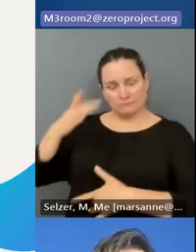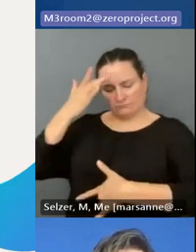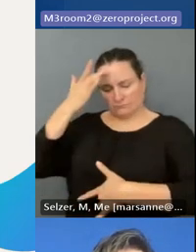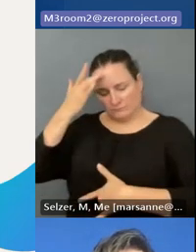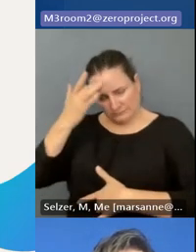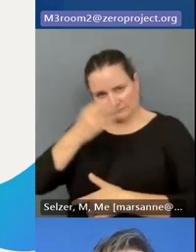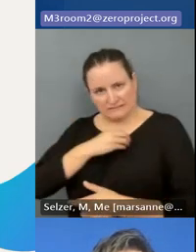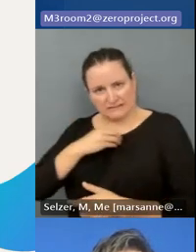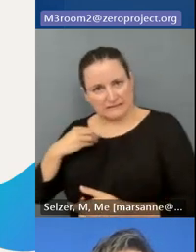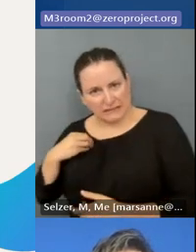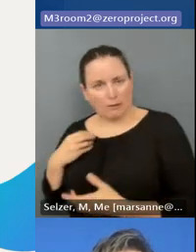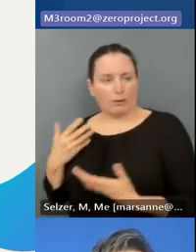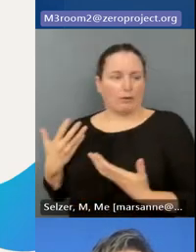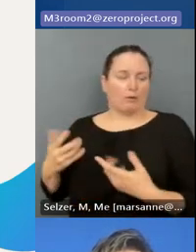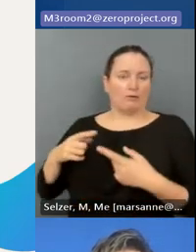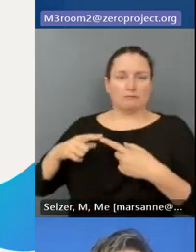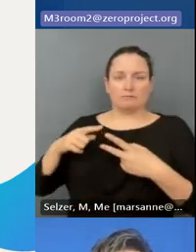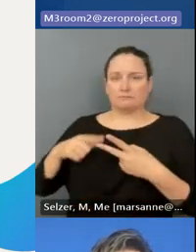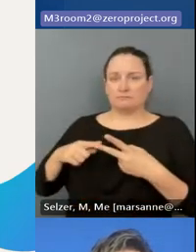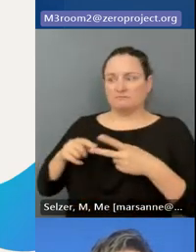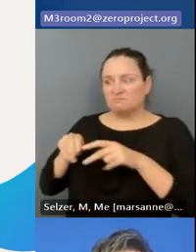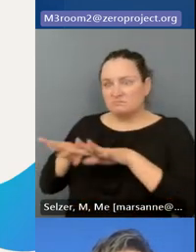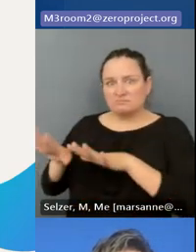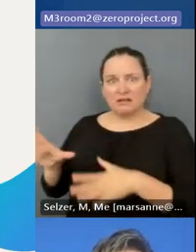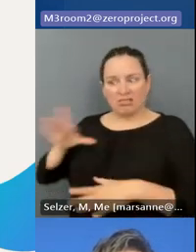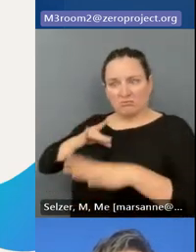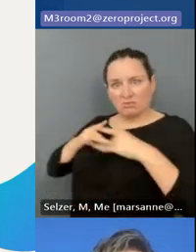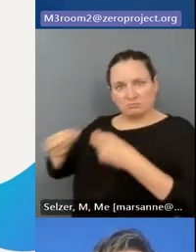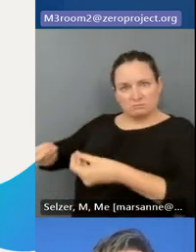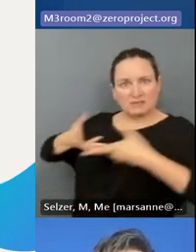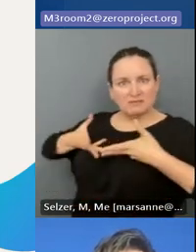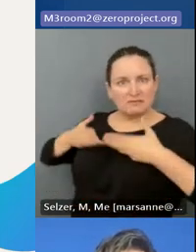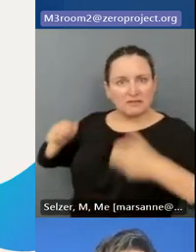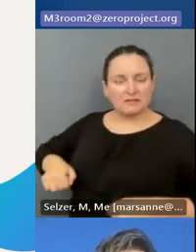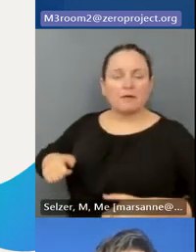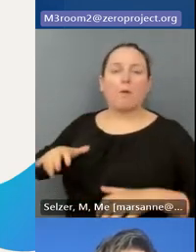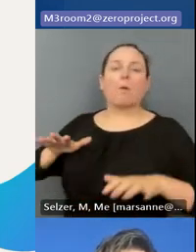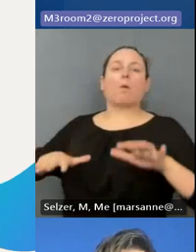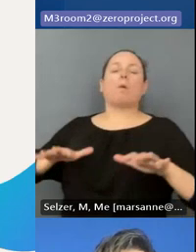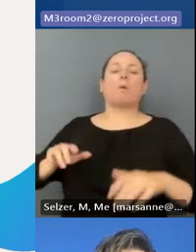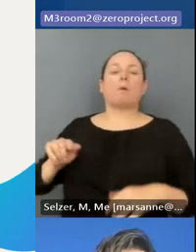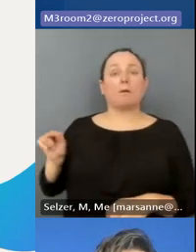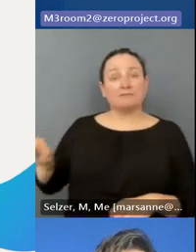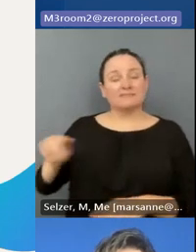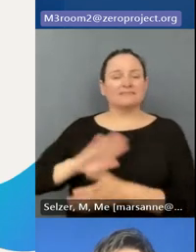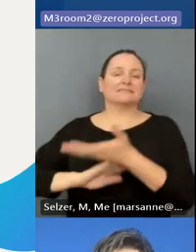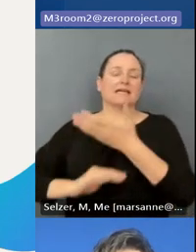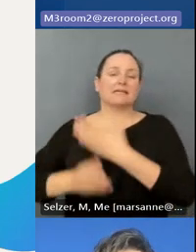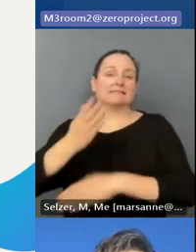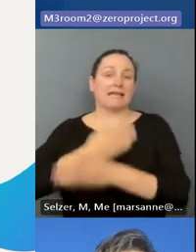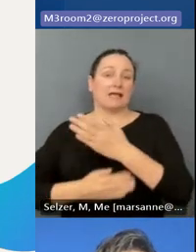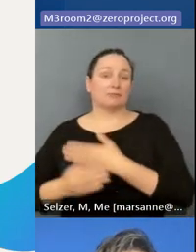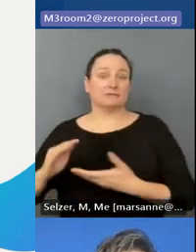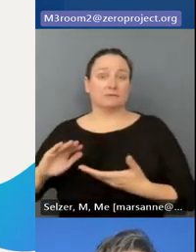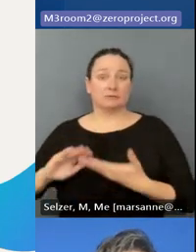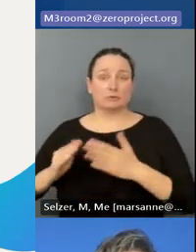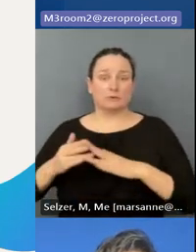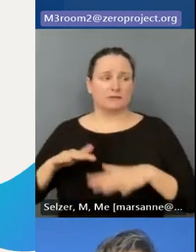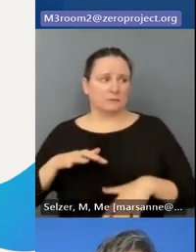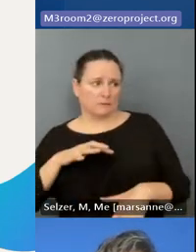etc. Because of these two reasons, people with disabilities have feeling like fear